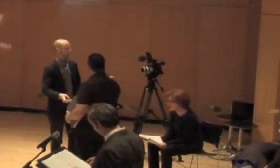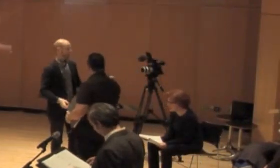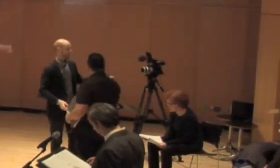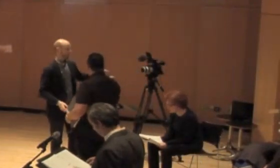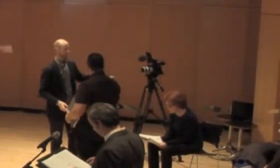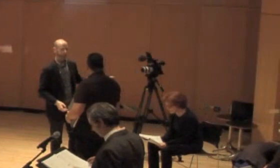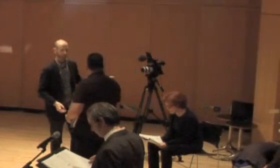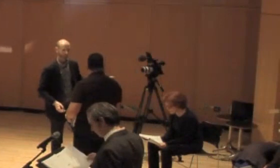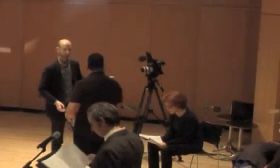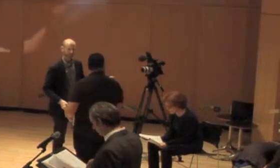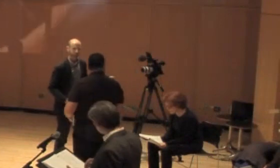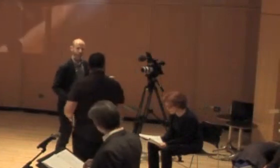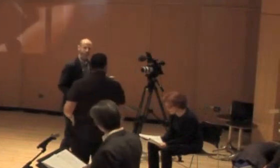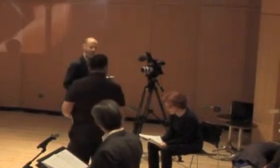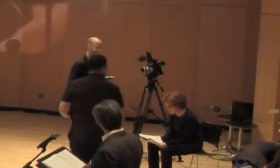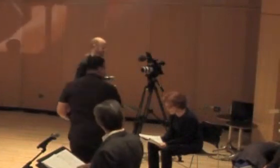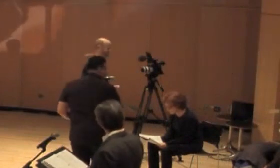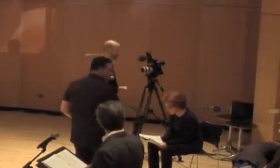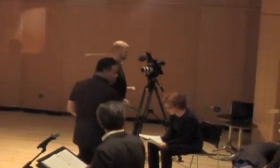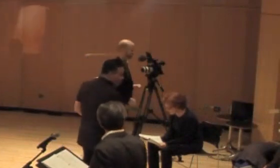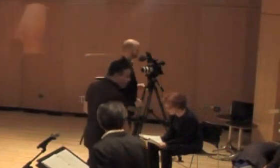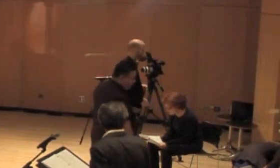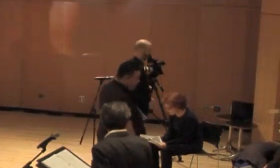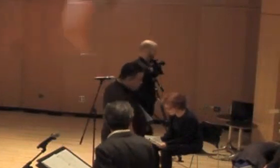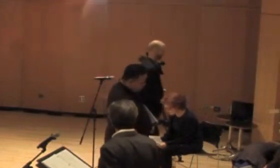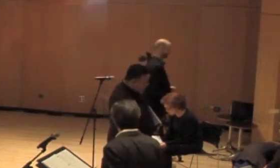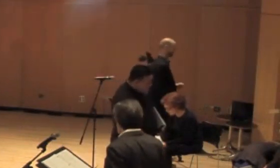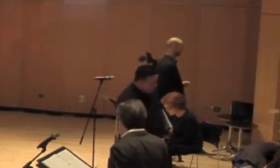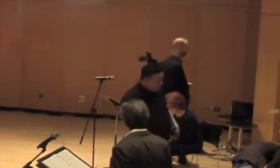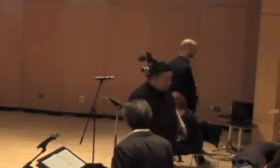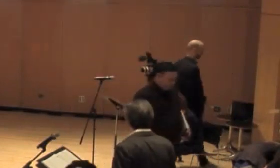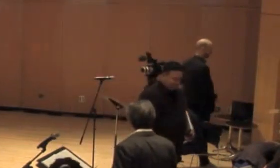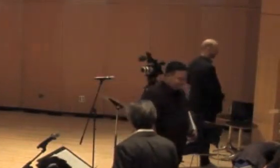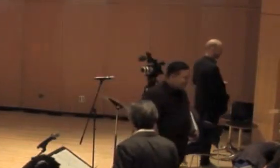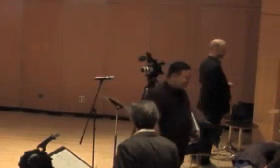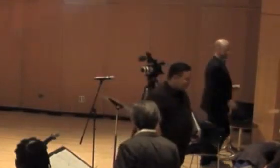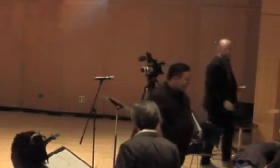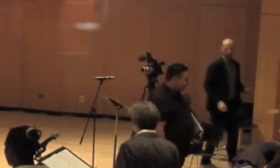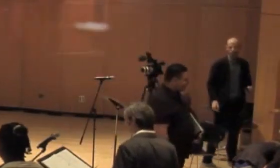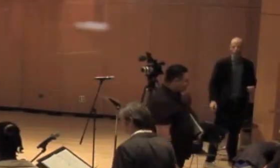so s okay you War